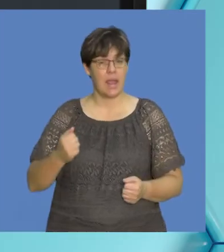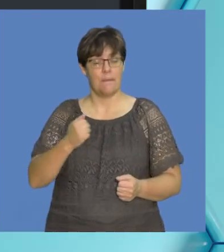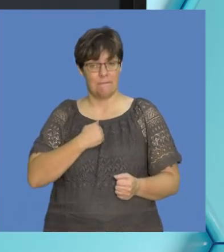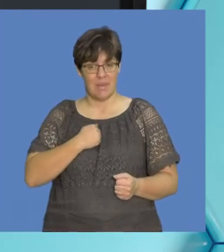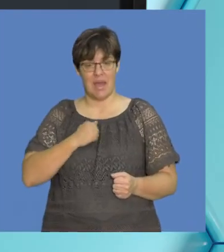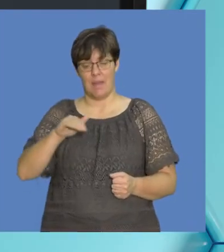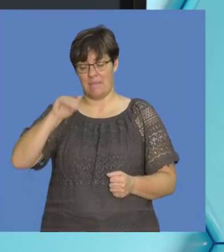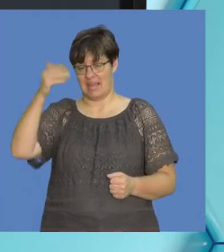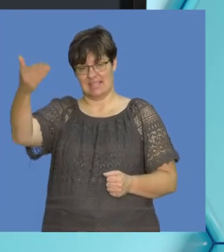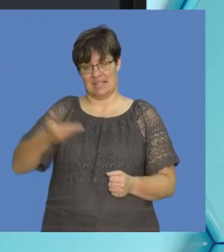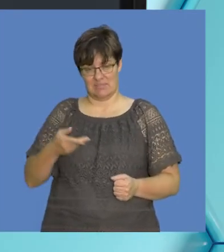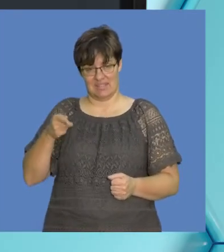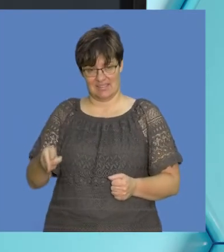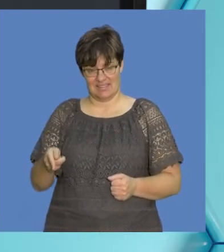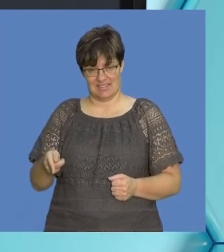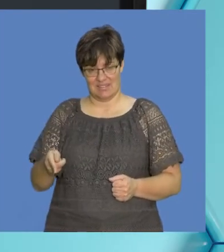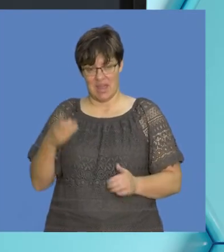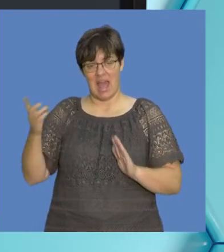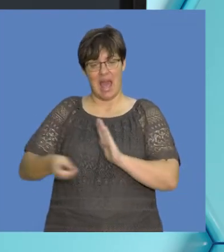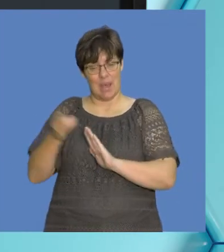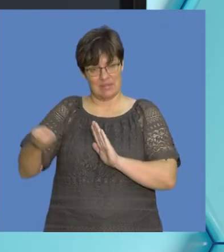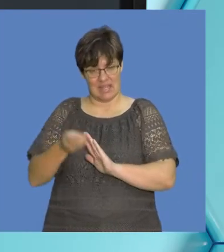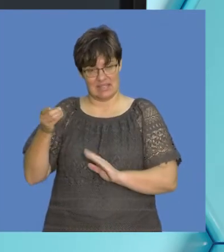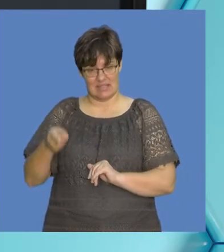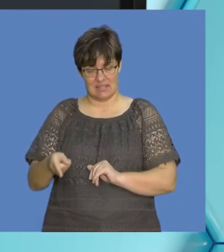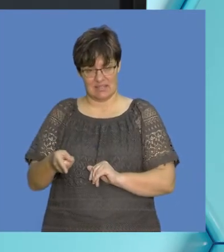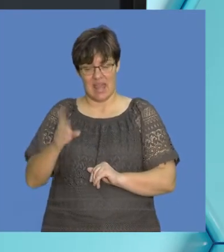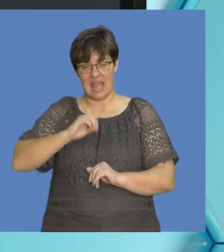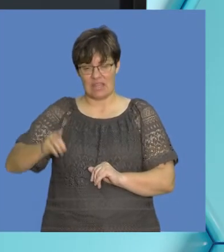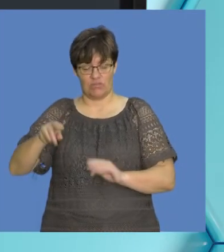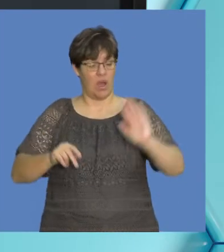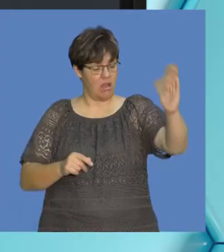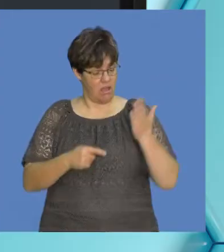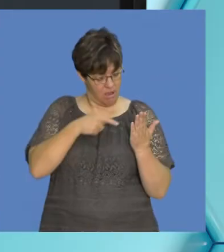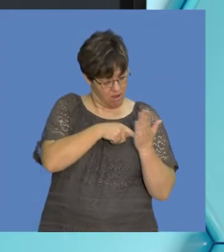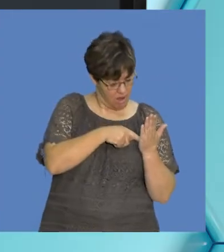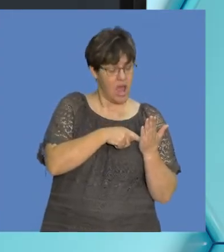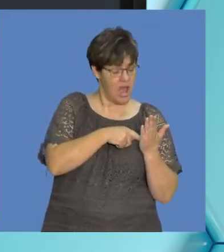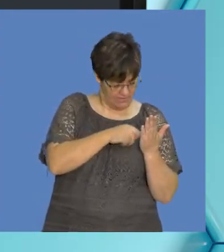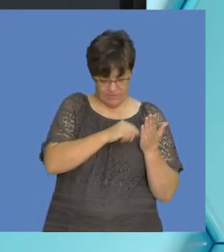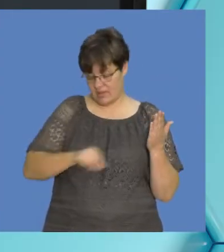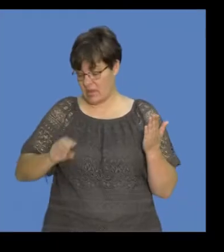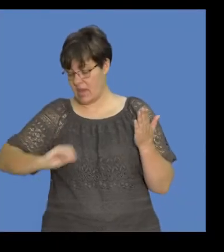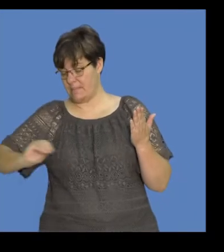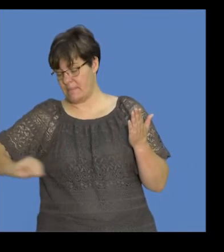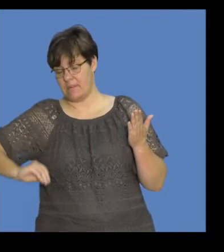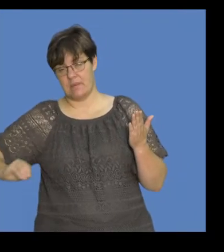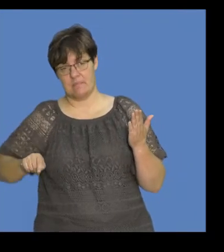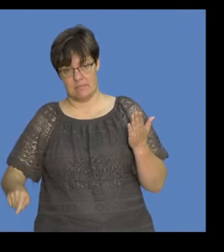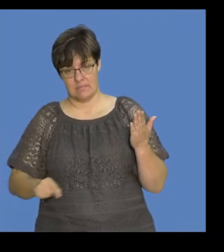bank statement. I'm updating my cash receipts journal with these entries.